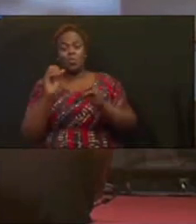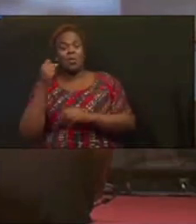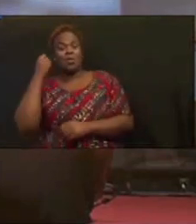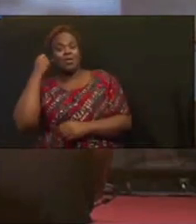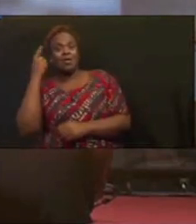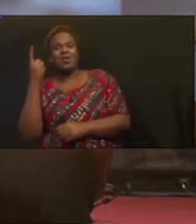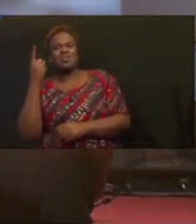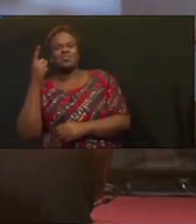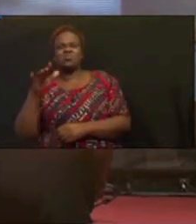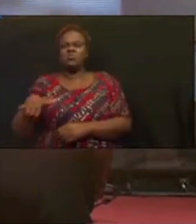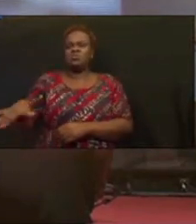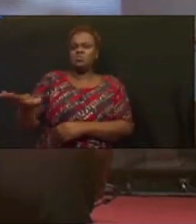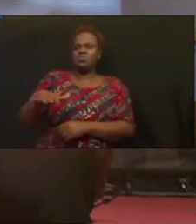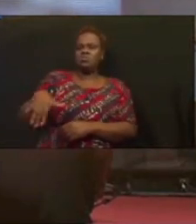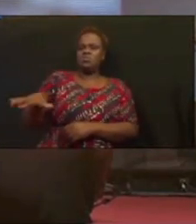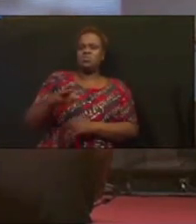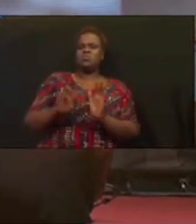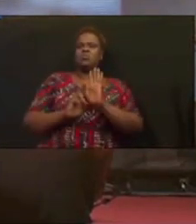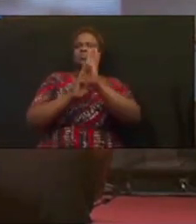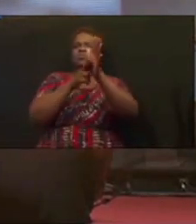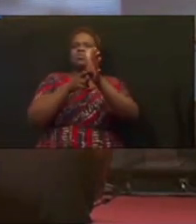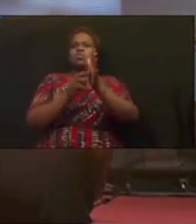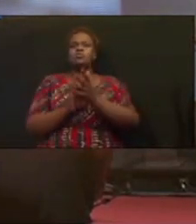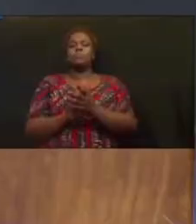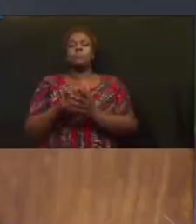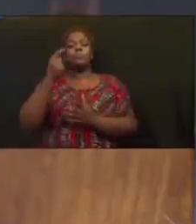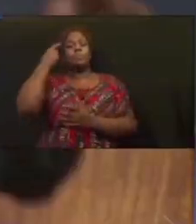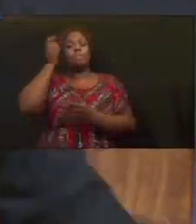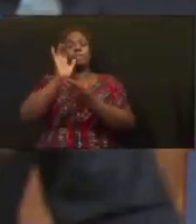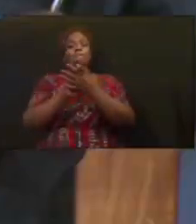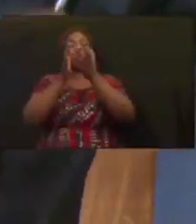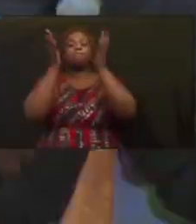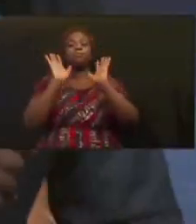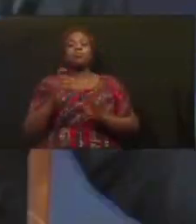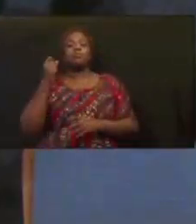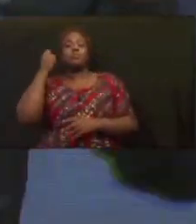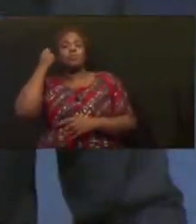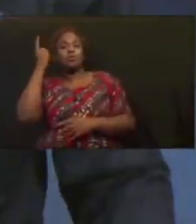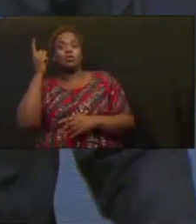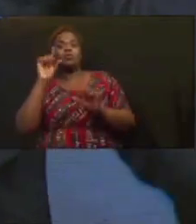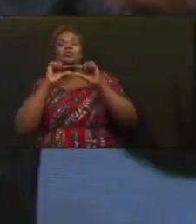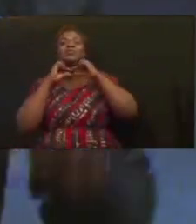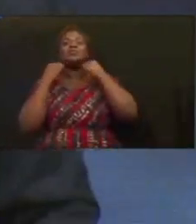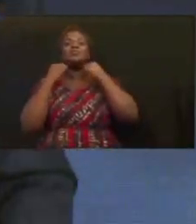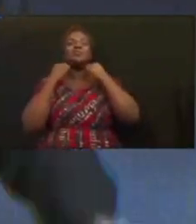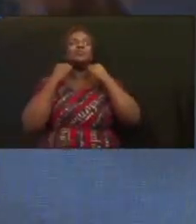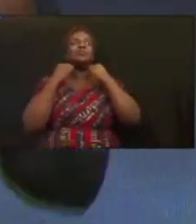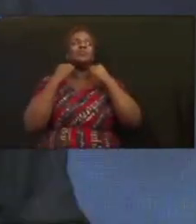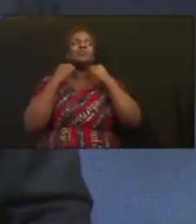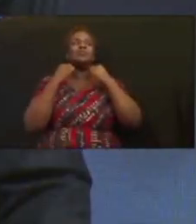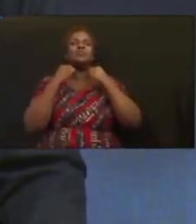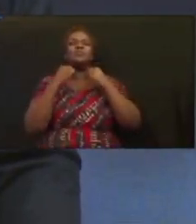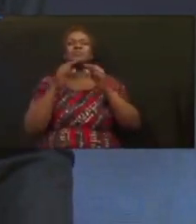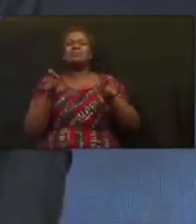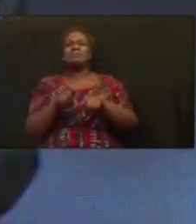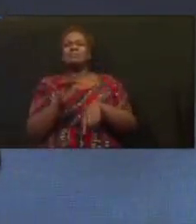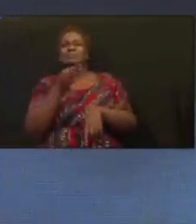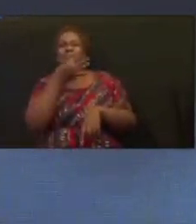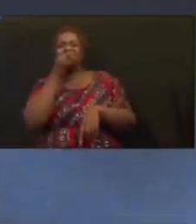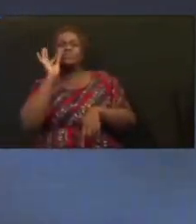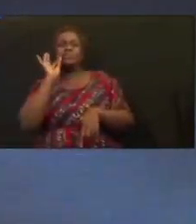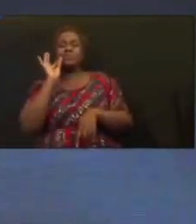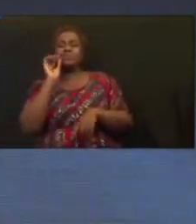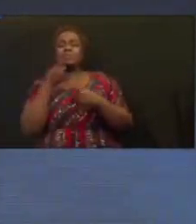understood territorial dominion. Believers now understand priesthood, prayer, fasting, consecration,